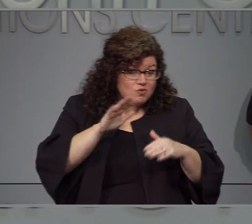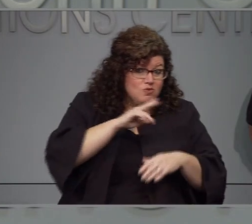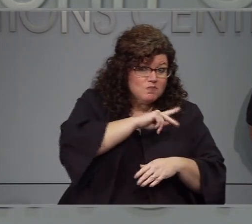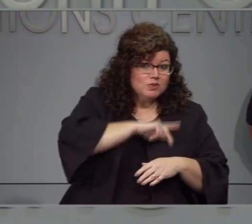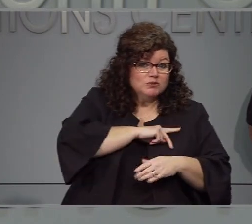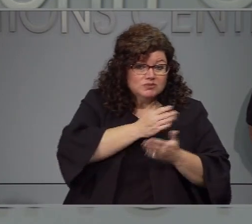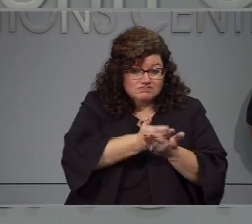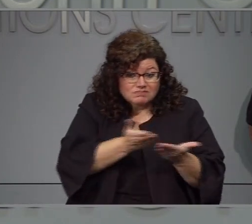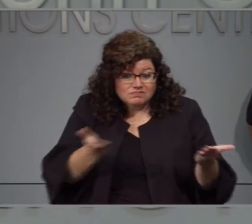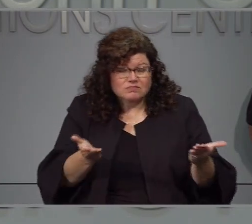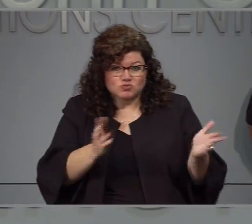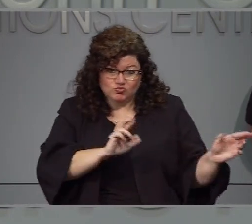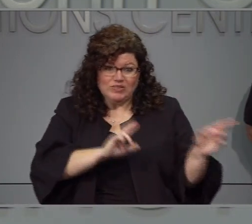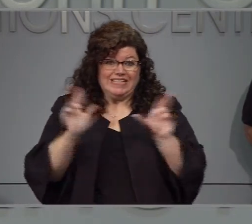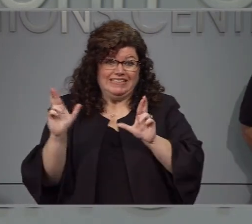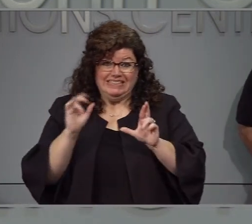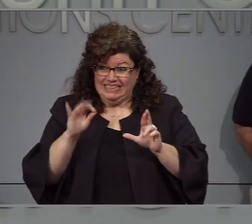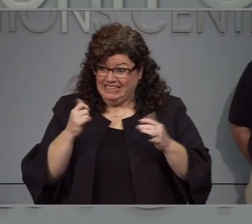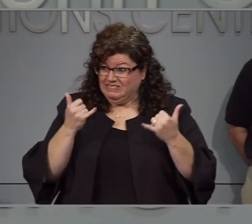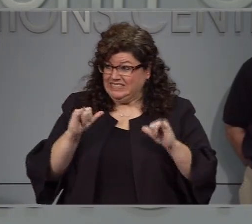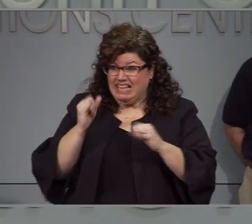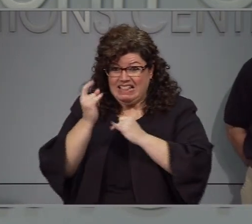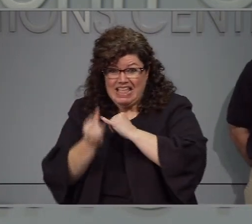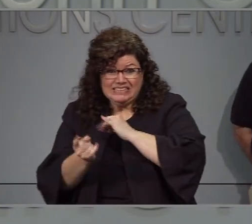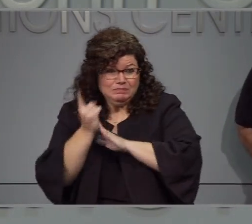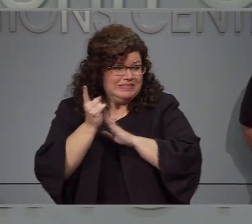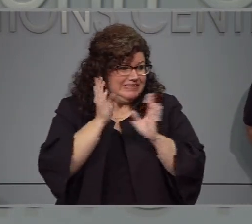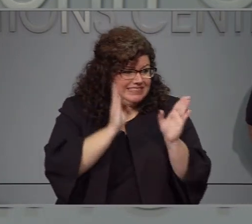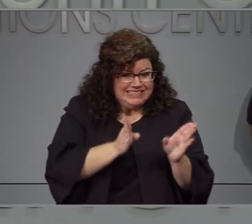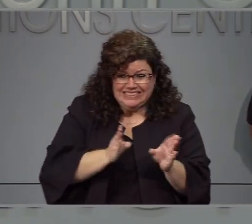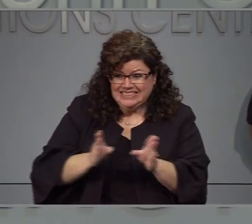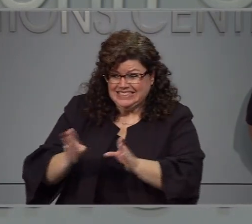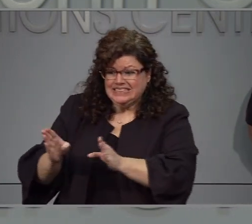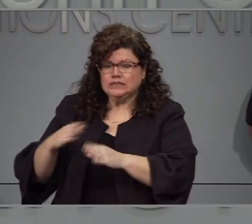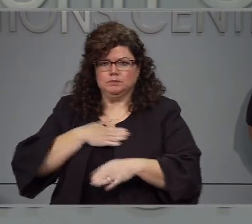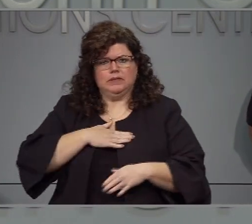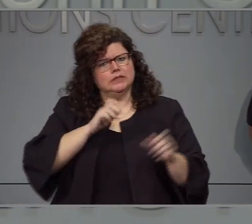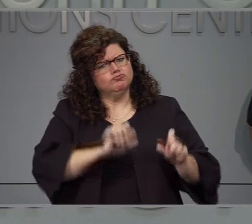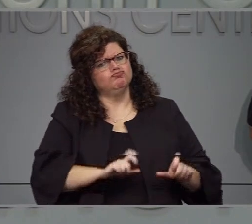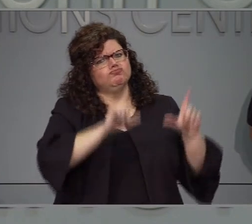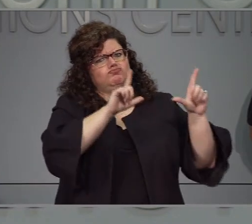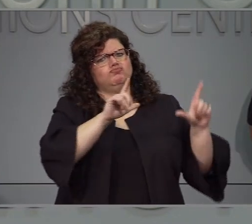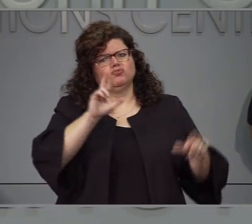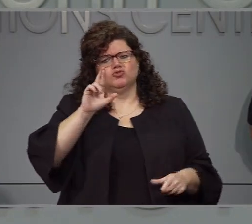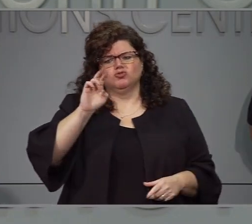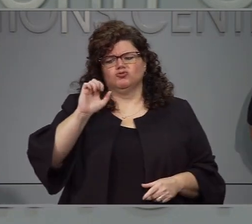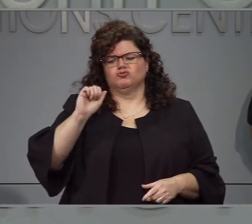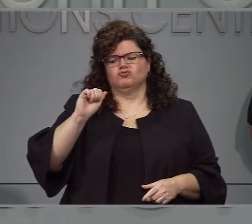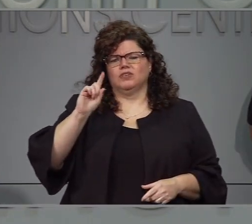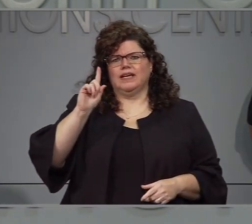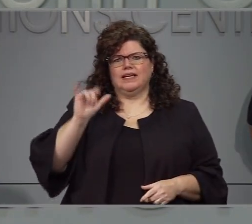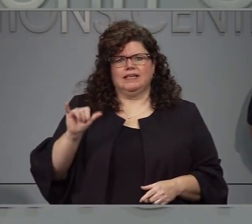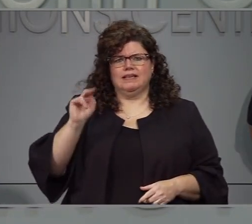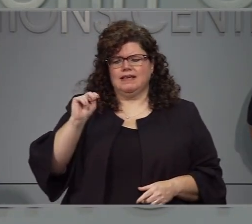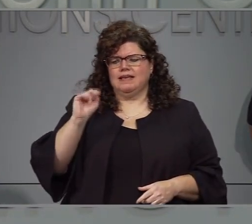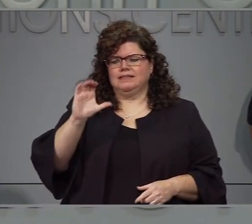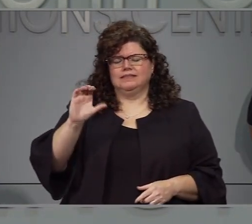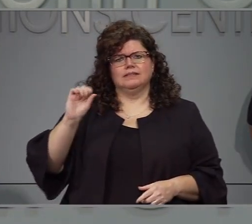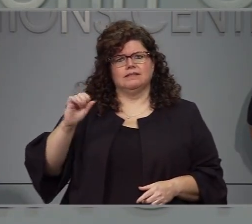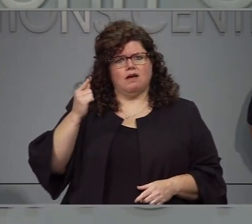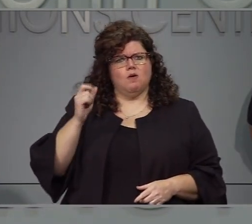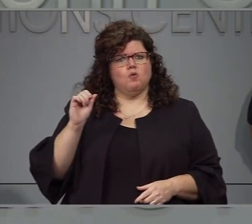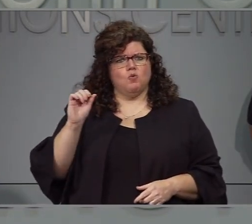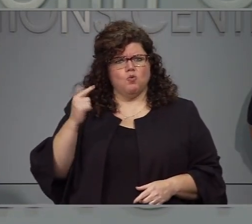as well. If you're still making last-minute preparations, visit readync.org for guidance on